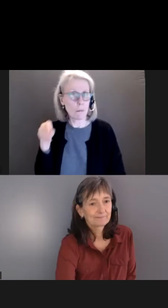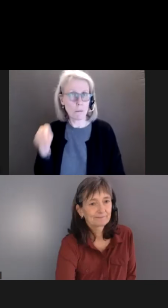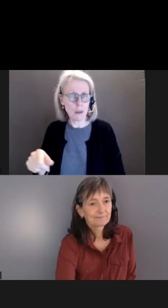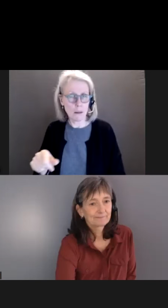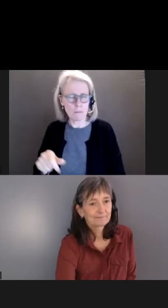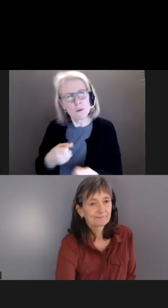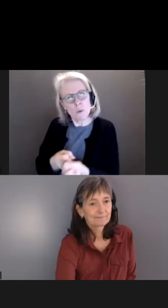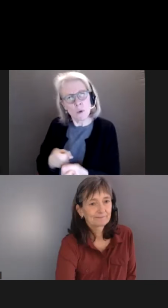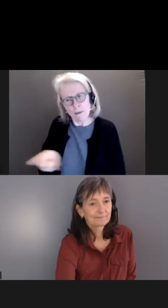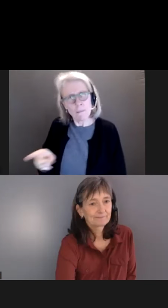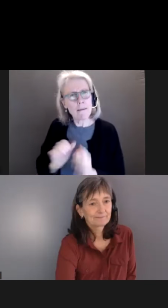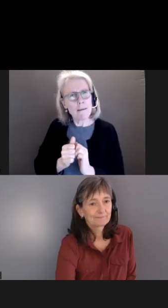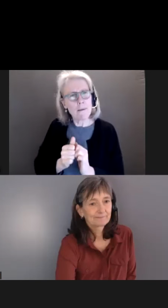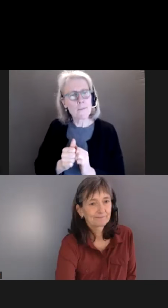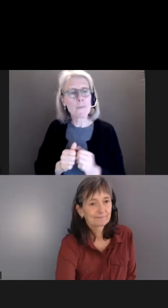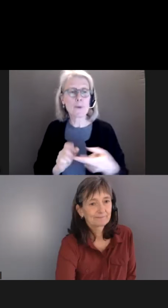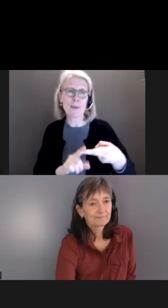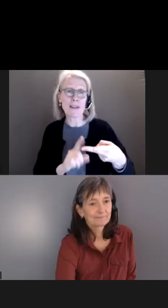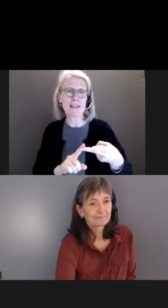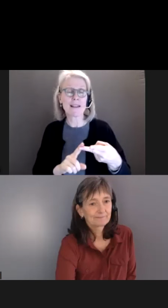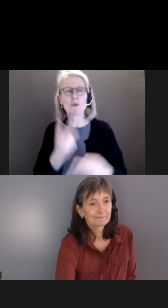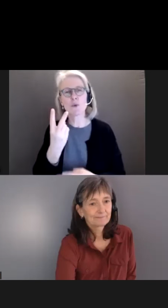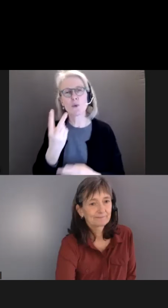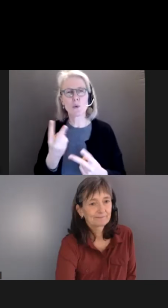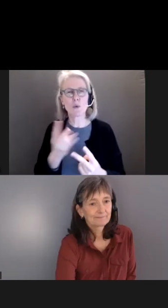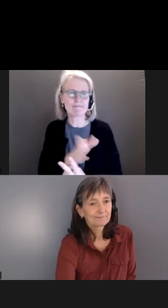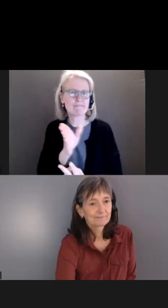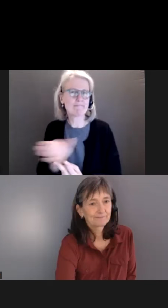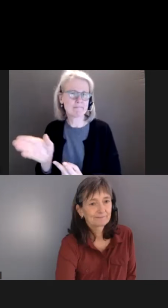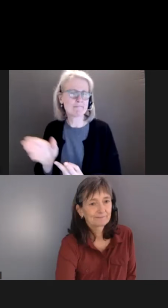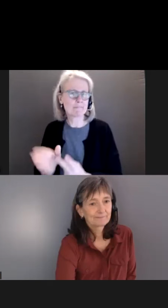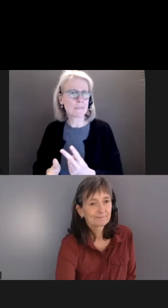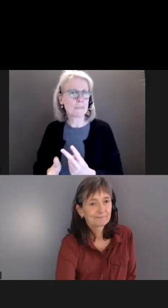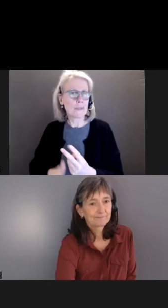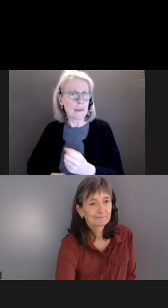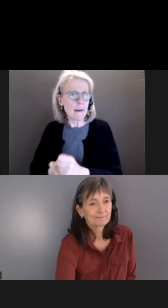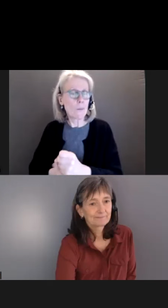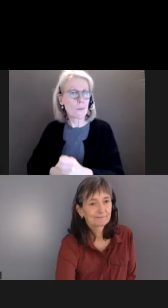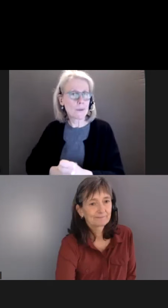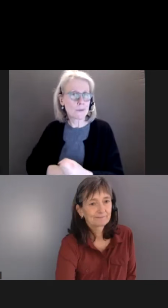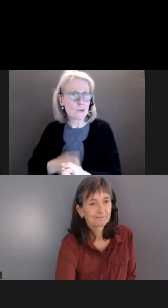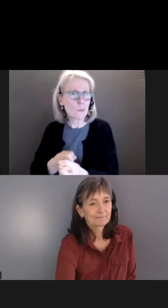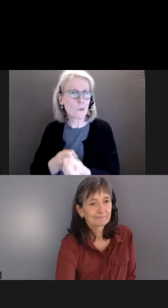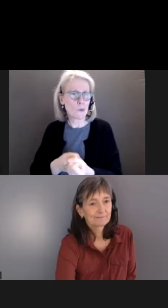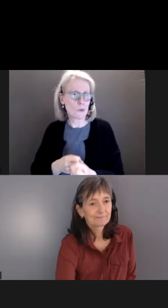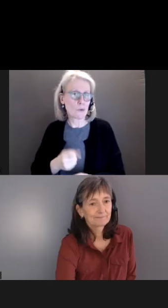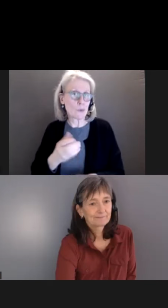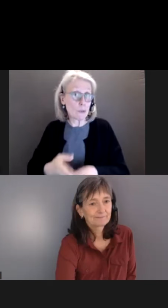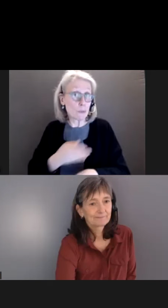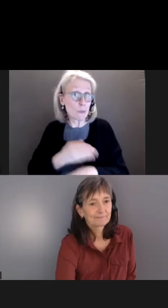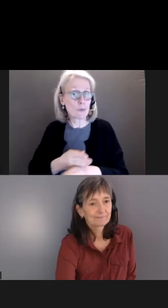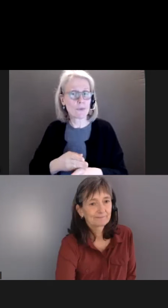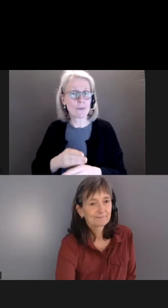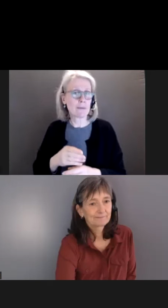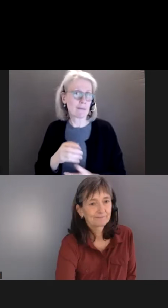So this pillar really breaks down into two intervention areas that can help reduce long-term care home admissions among older Canadians.